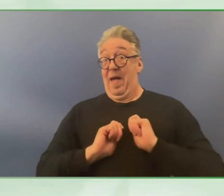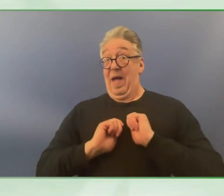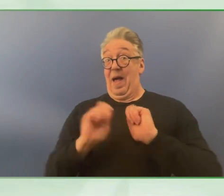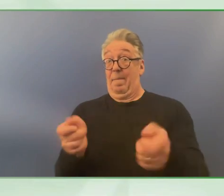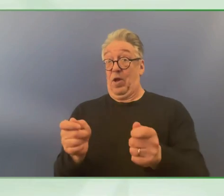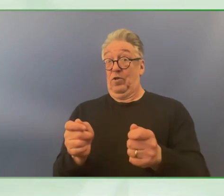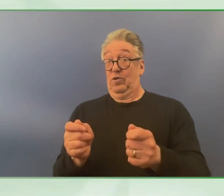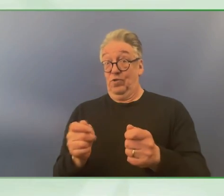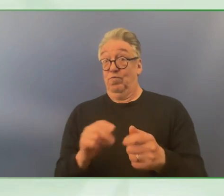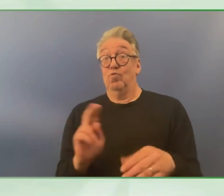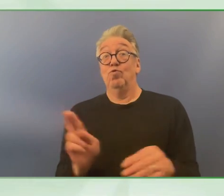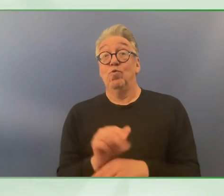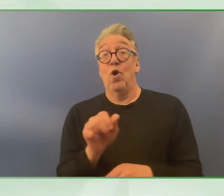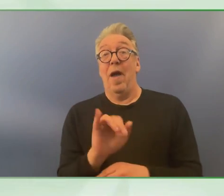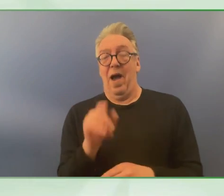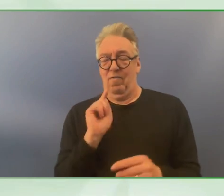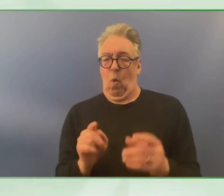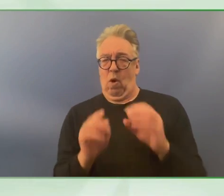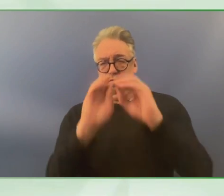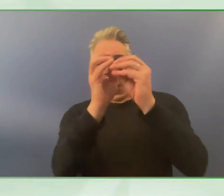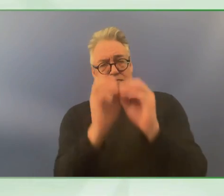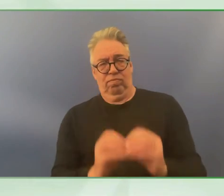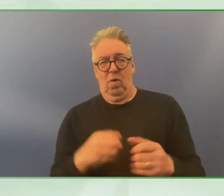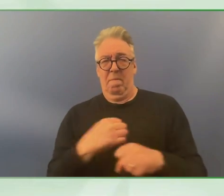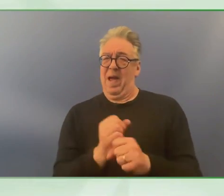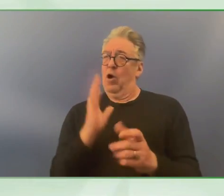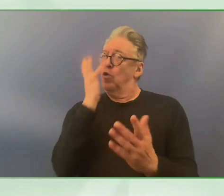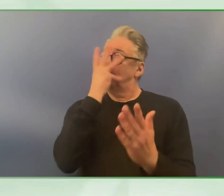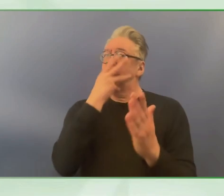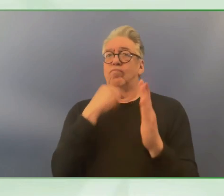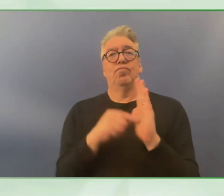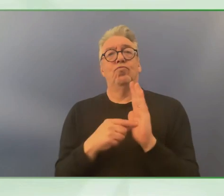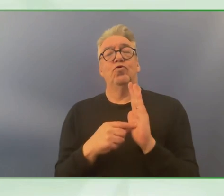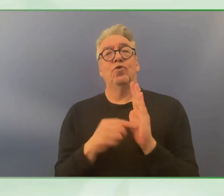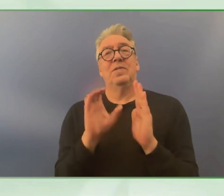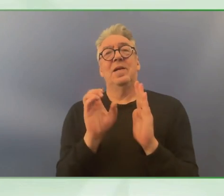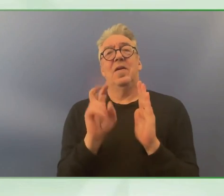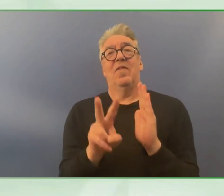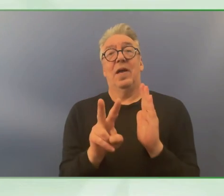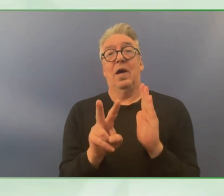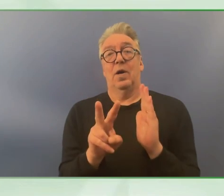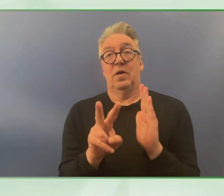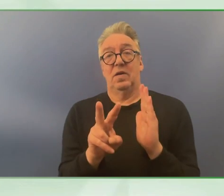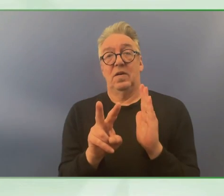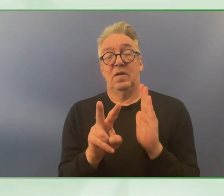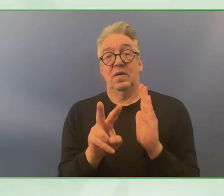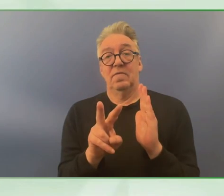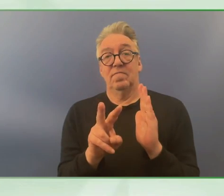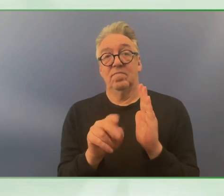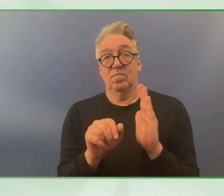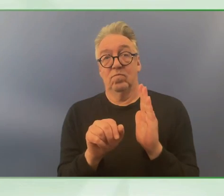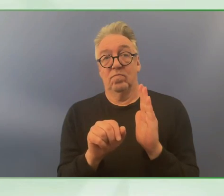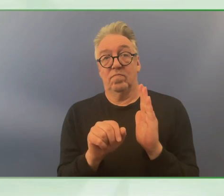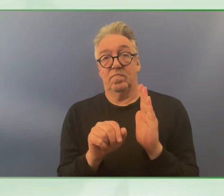to develop their application proposal, and there's maybe a different expectation of who you're interviewing and what, like maybe the